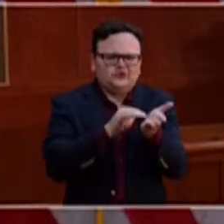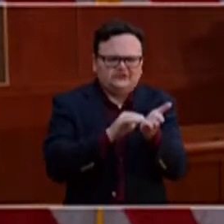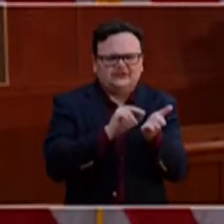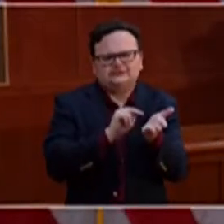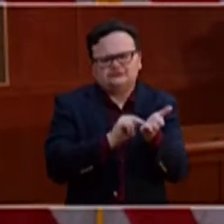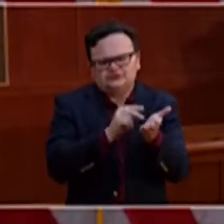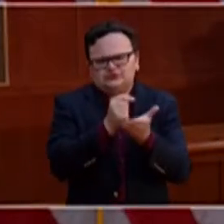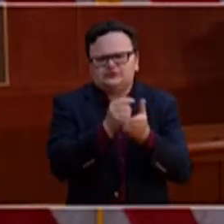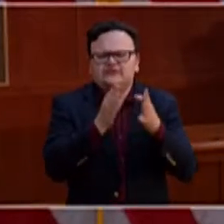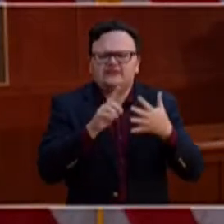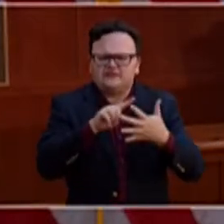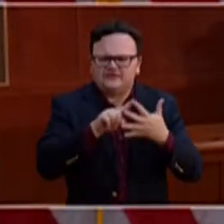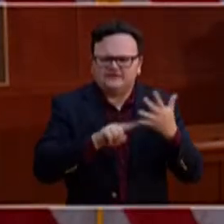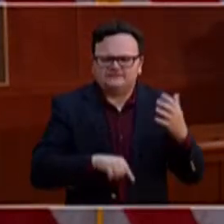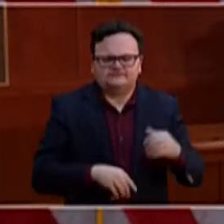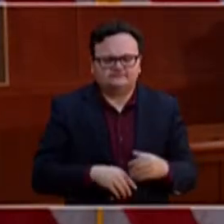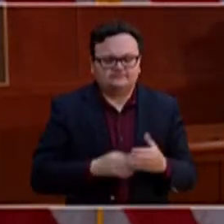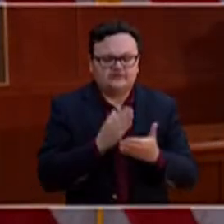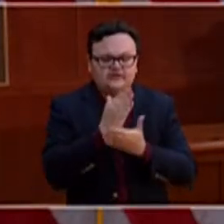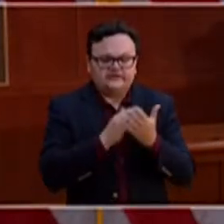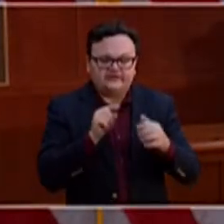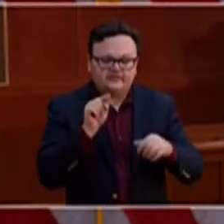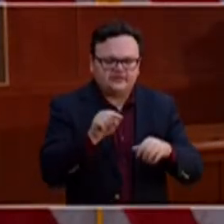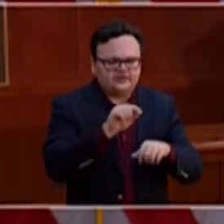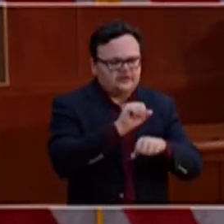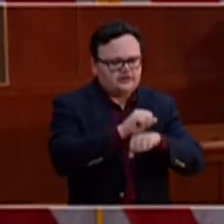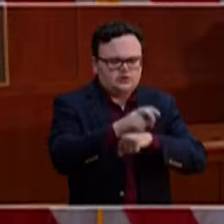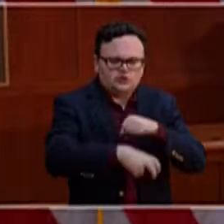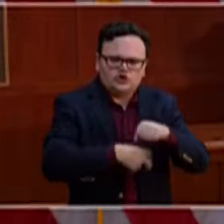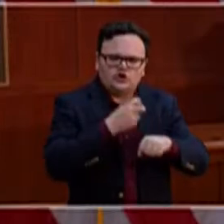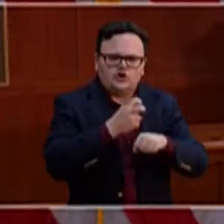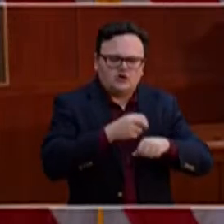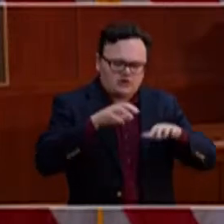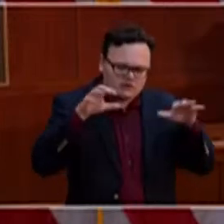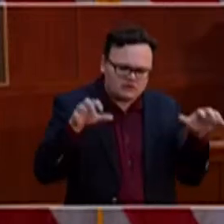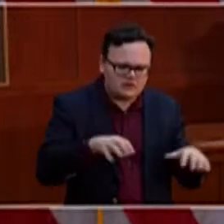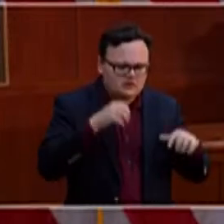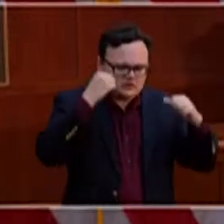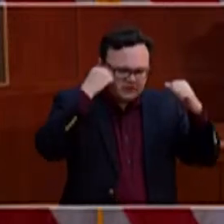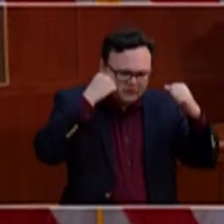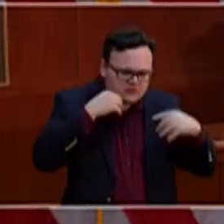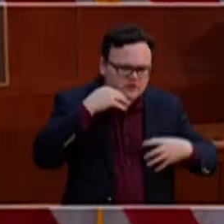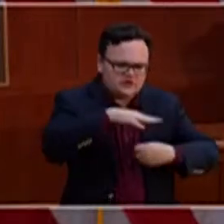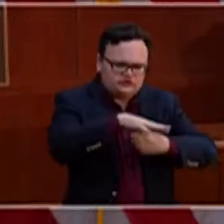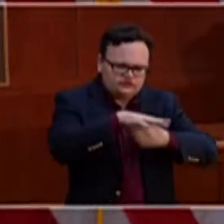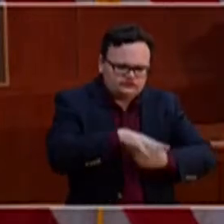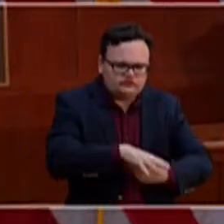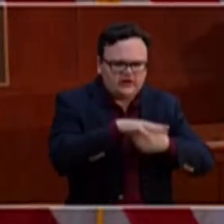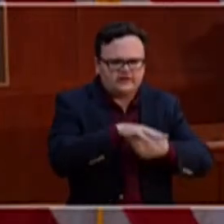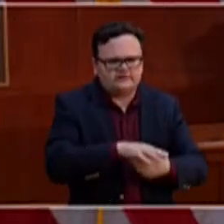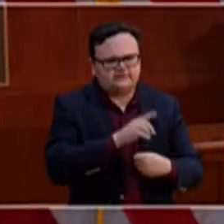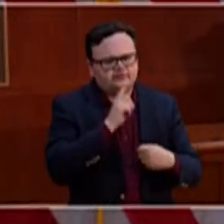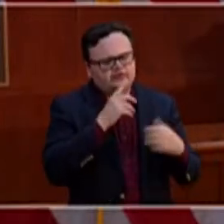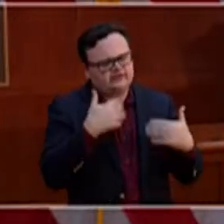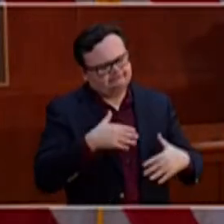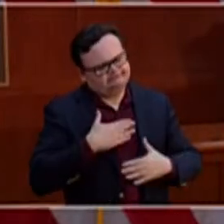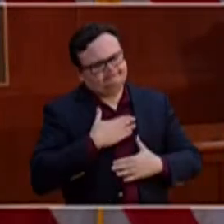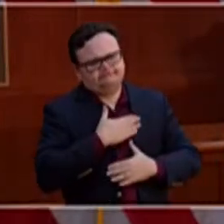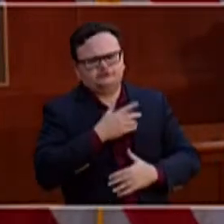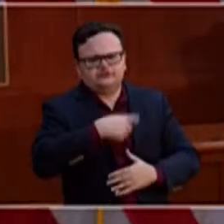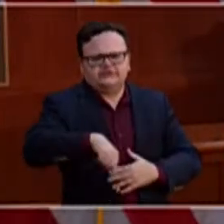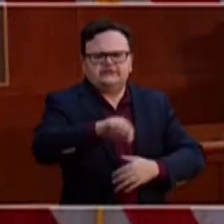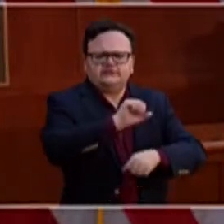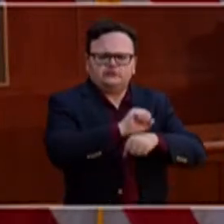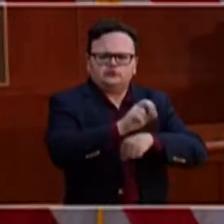the staff have been worked very hard. I mean, it's been a very stressful time, and we understand that. We also appreciate what everybody's done. But part of it, too, is